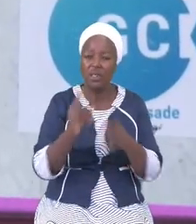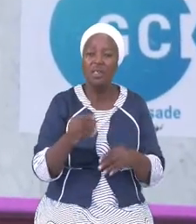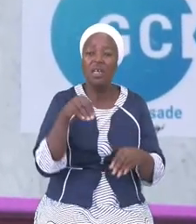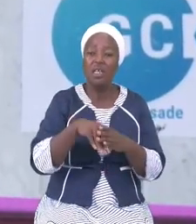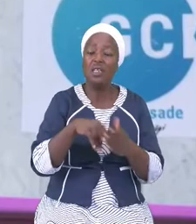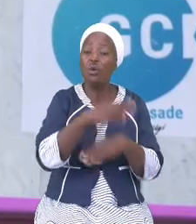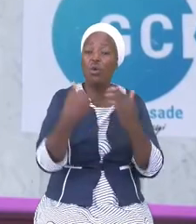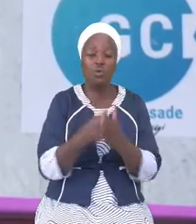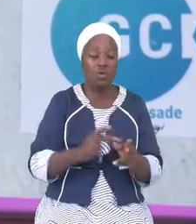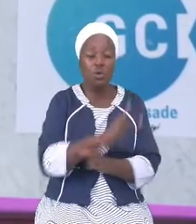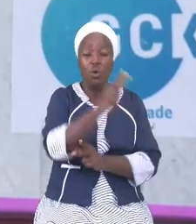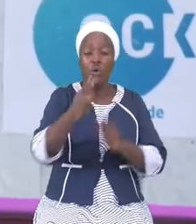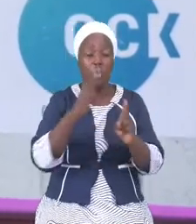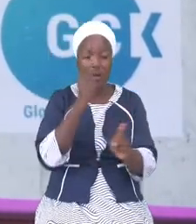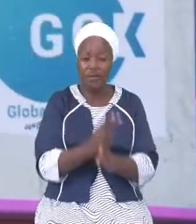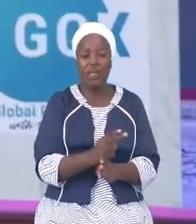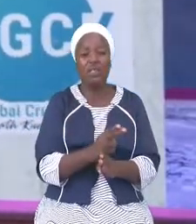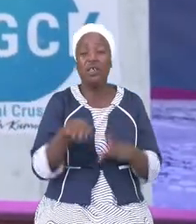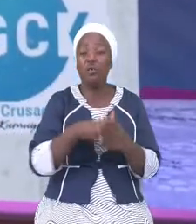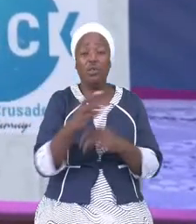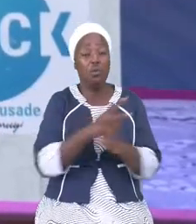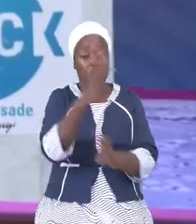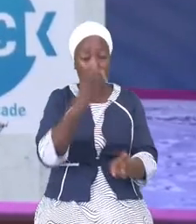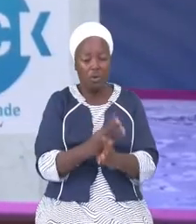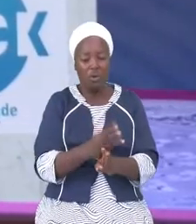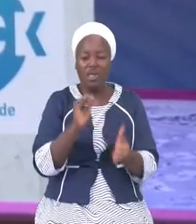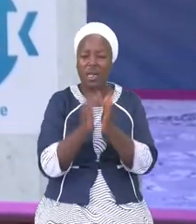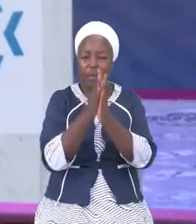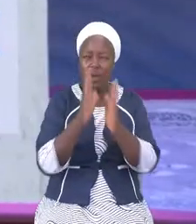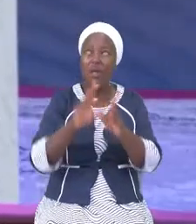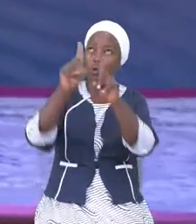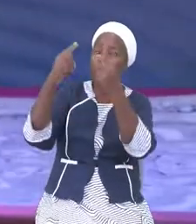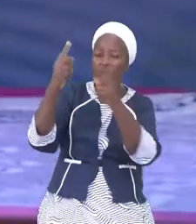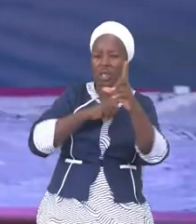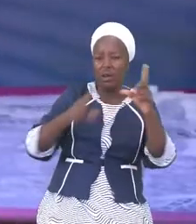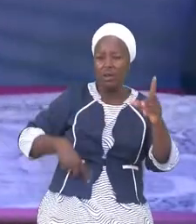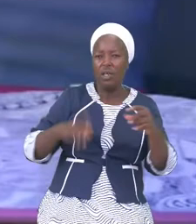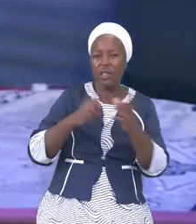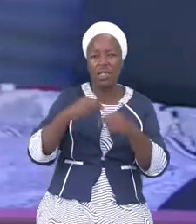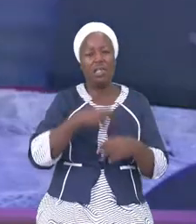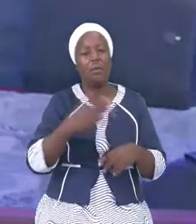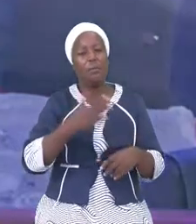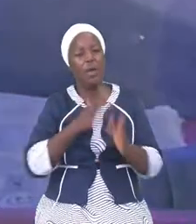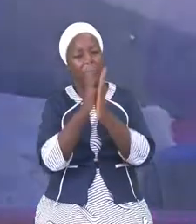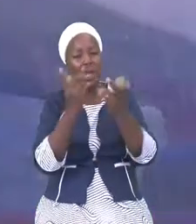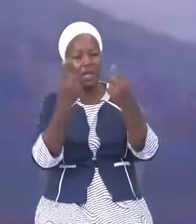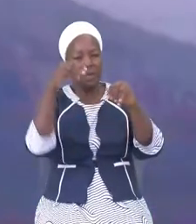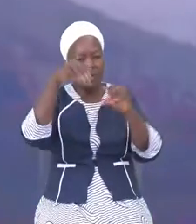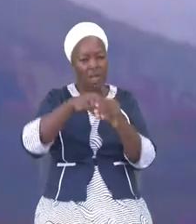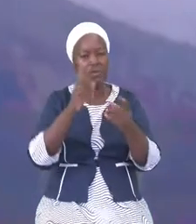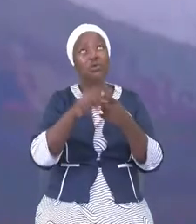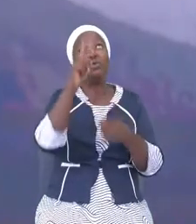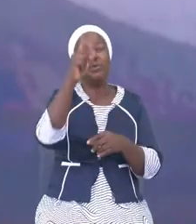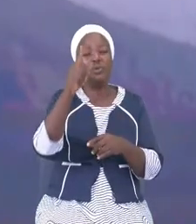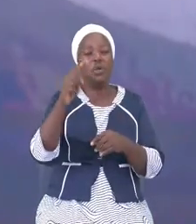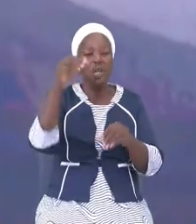whole universe, that prayer goes to the Lord. He said, my prayer came in unto thee,